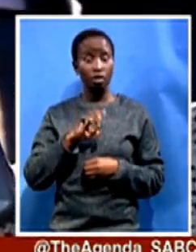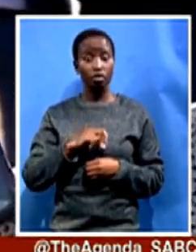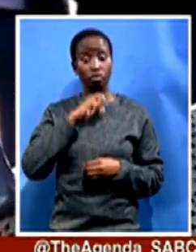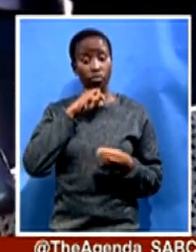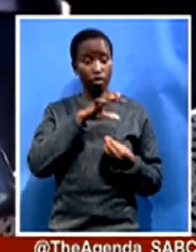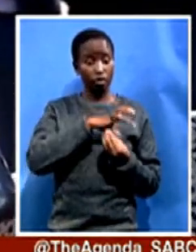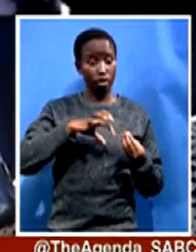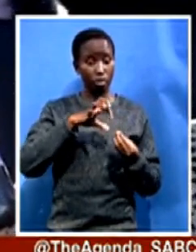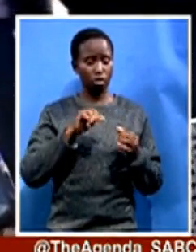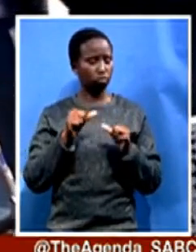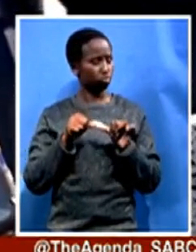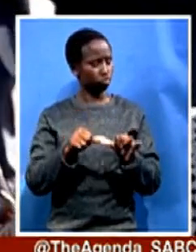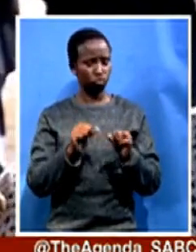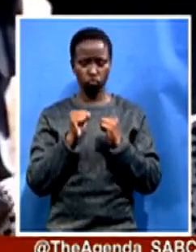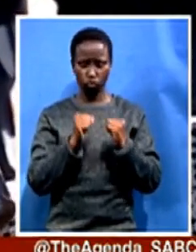there is